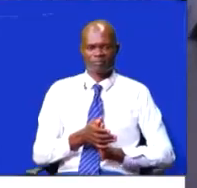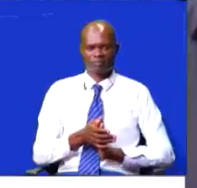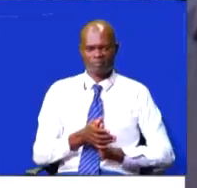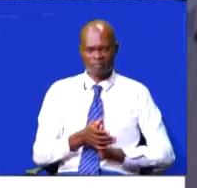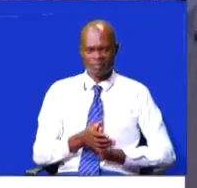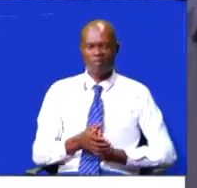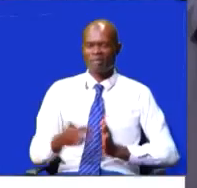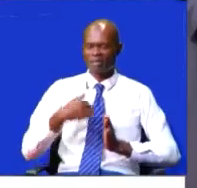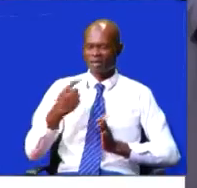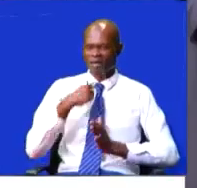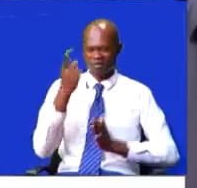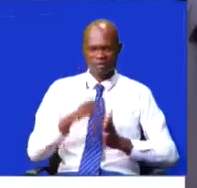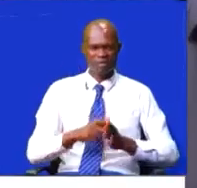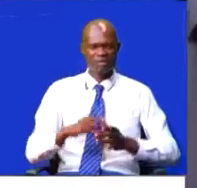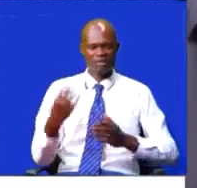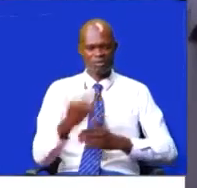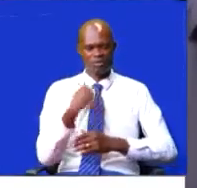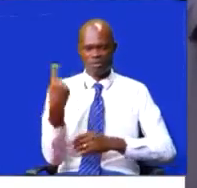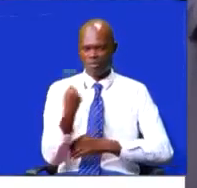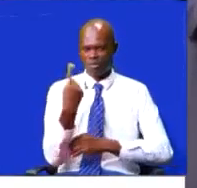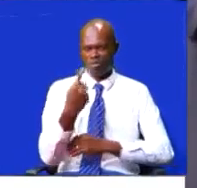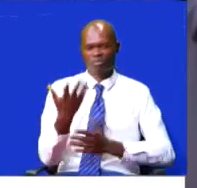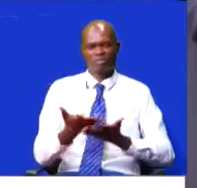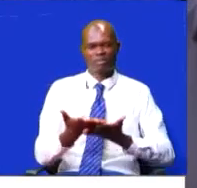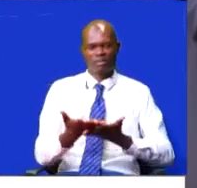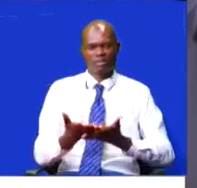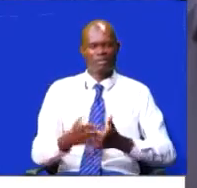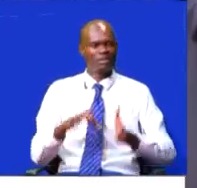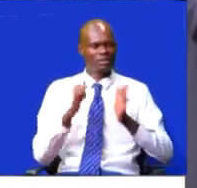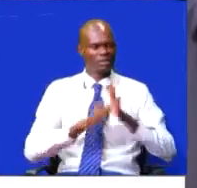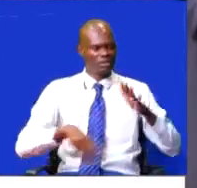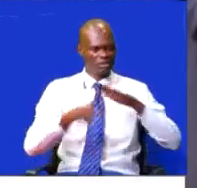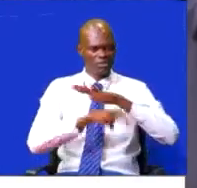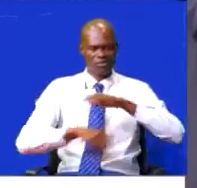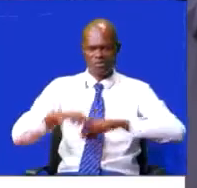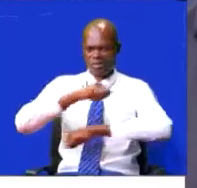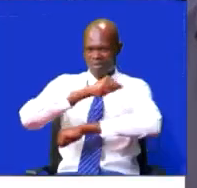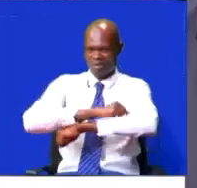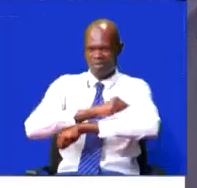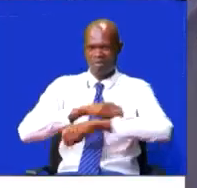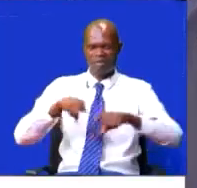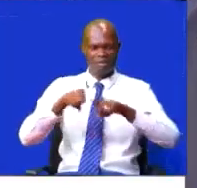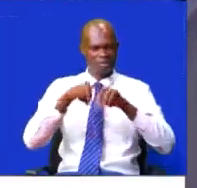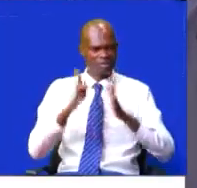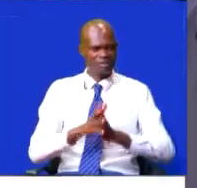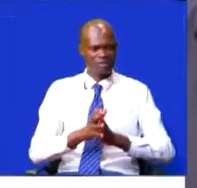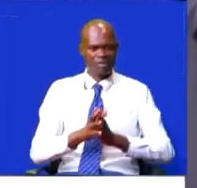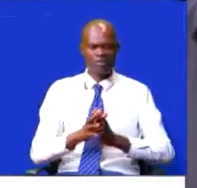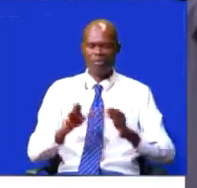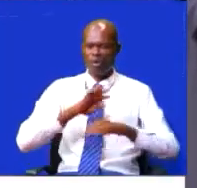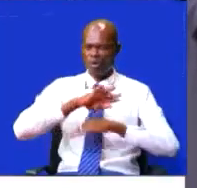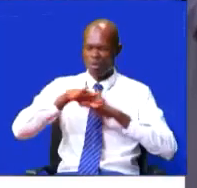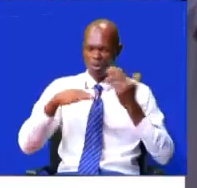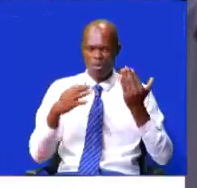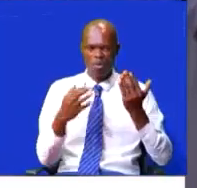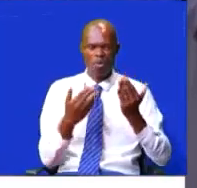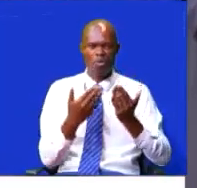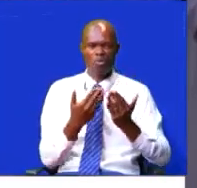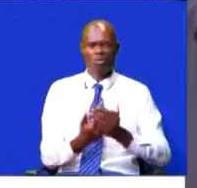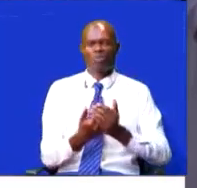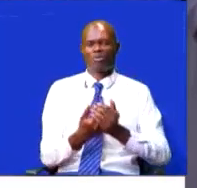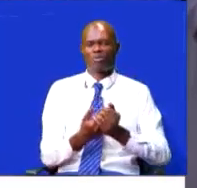I have said this time and again that the primary schools as they are currently across the country have no